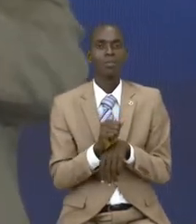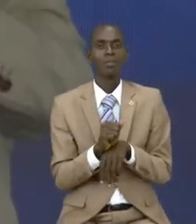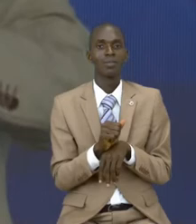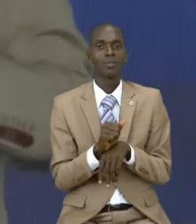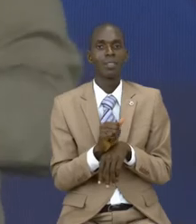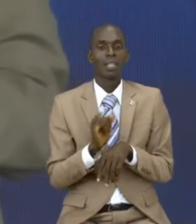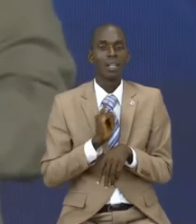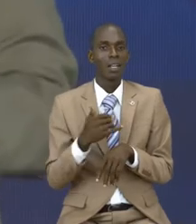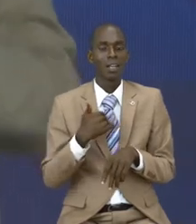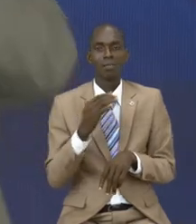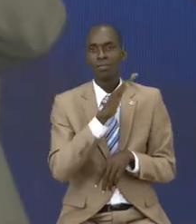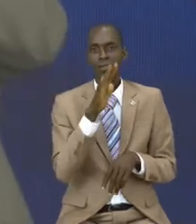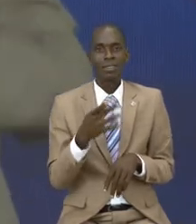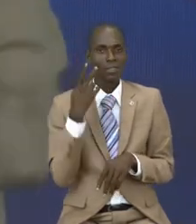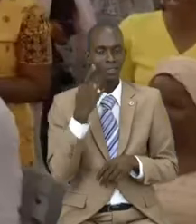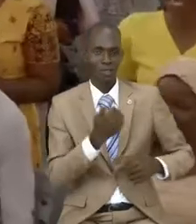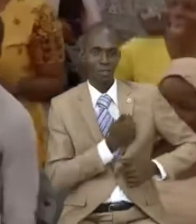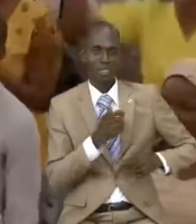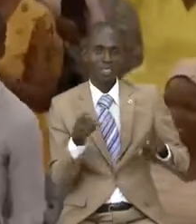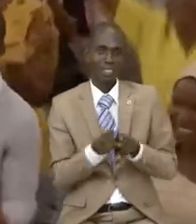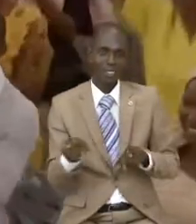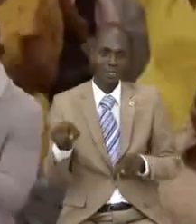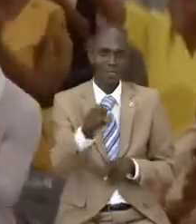I've never seen soldiers like you.